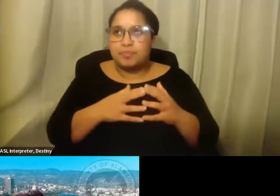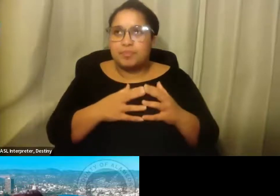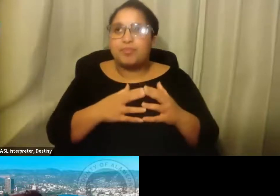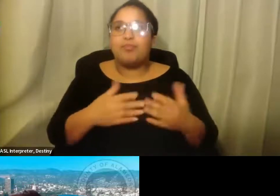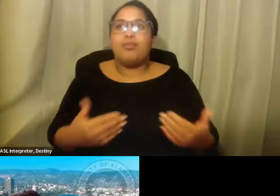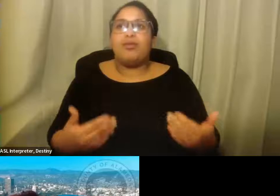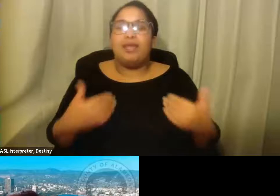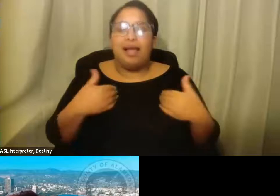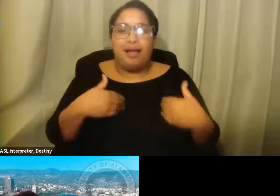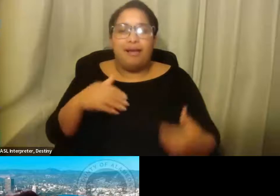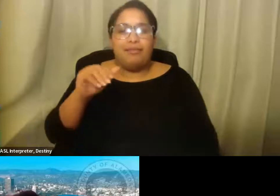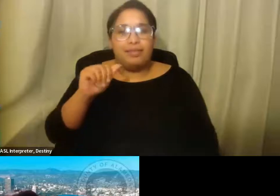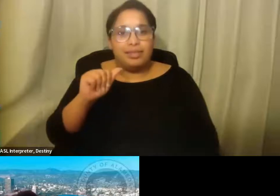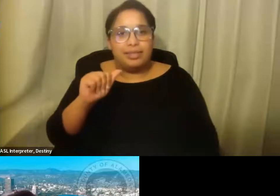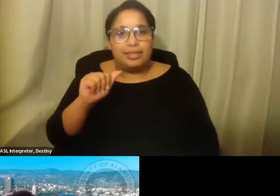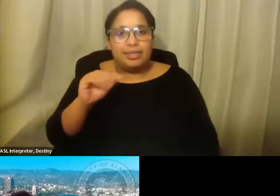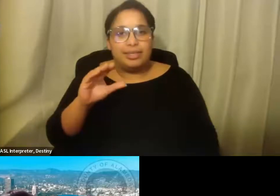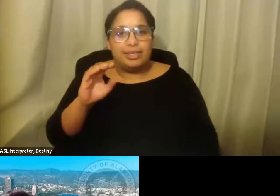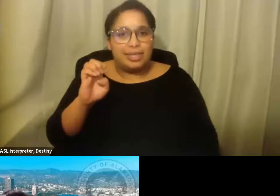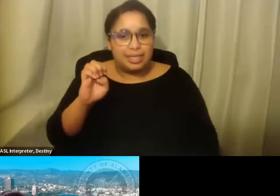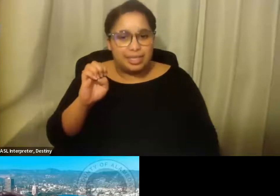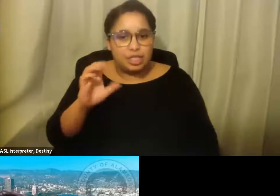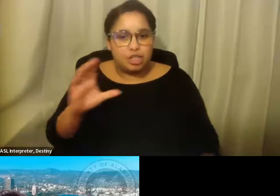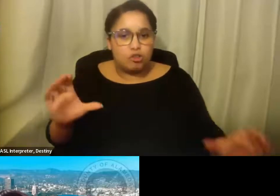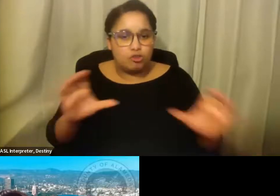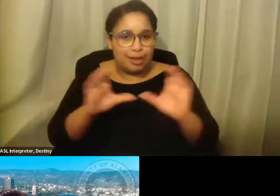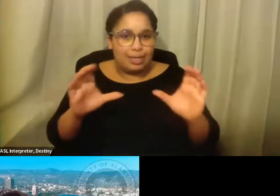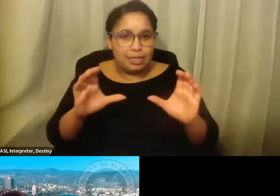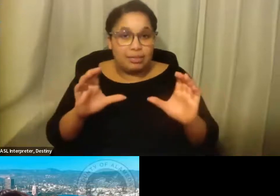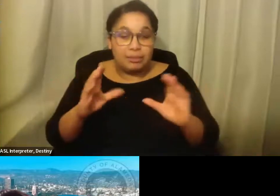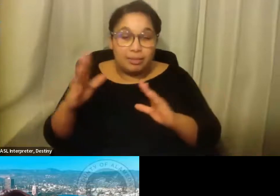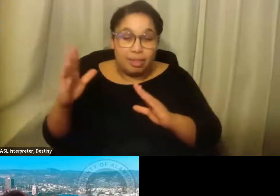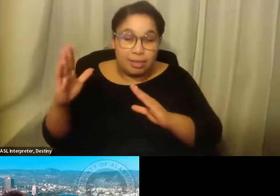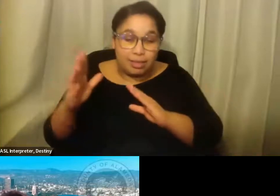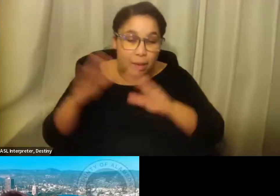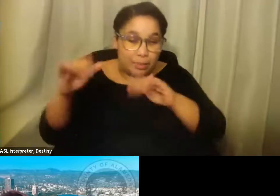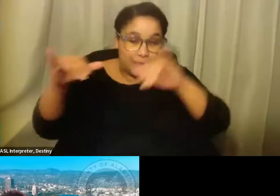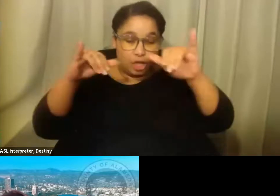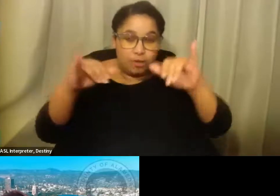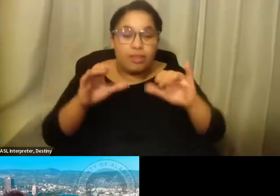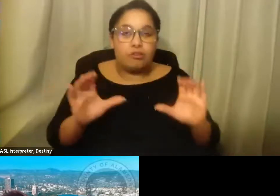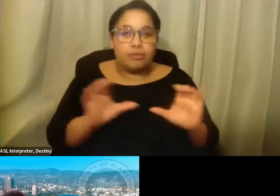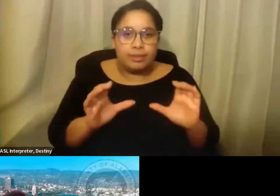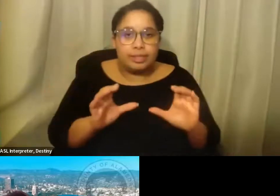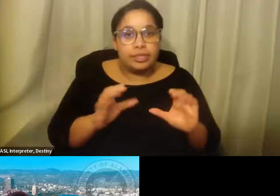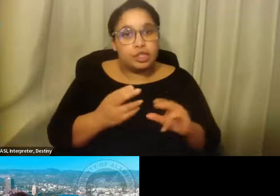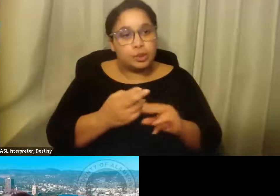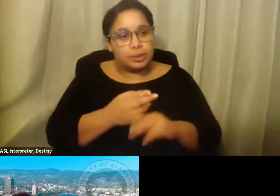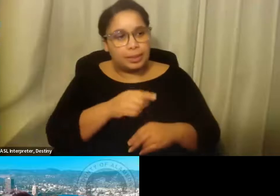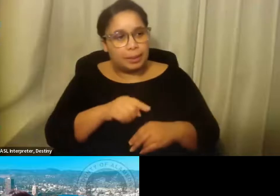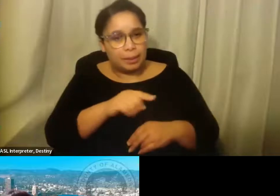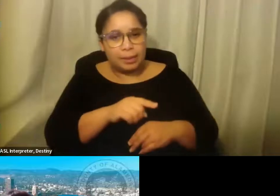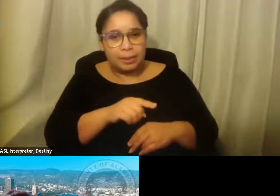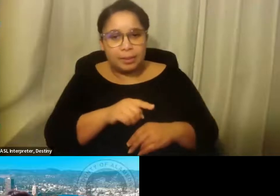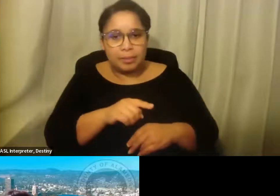ACE accredited dispatch centers, which means they are at the very highest standards, and using them as